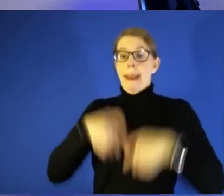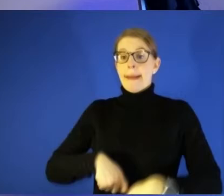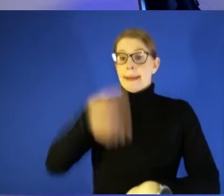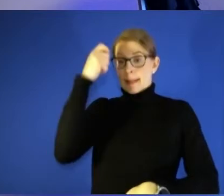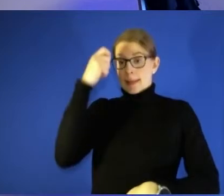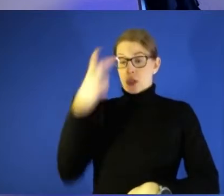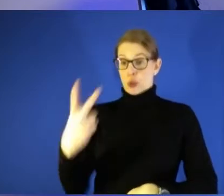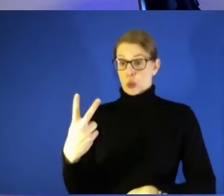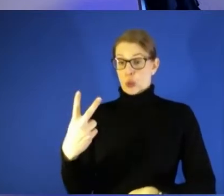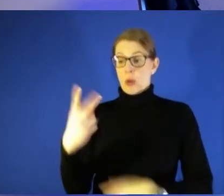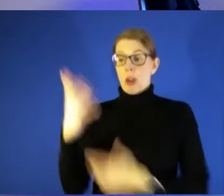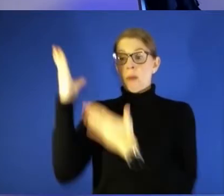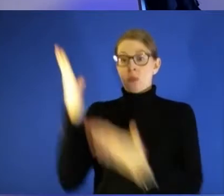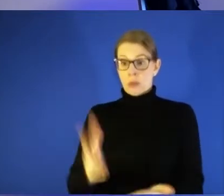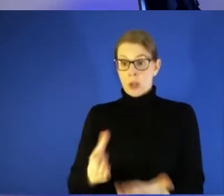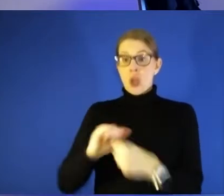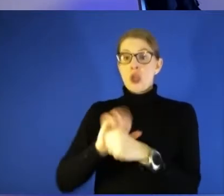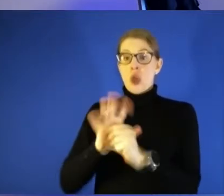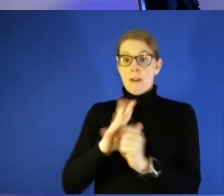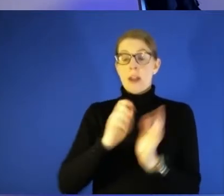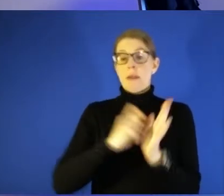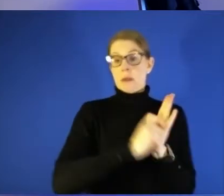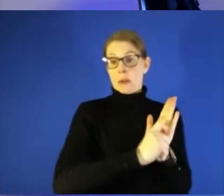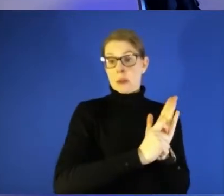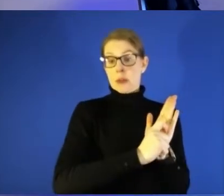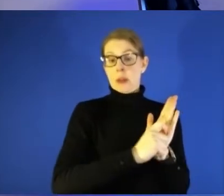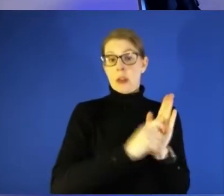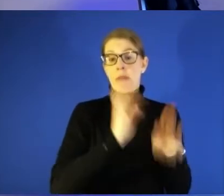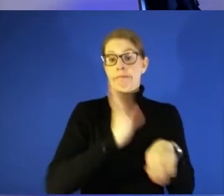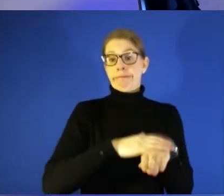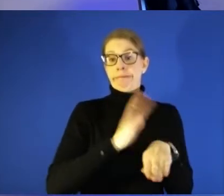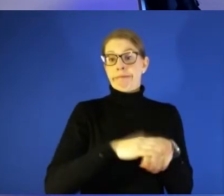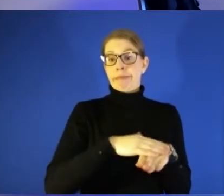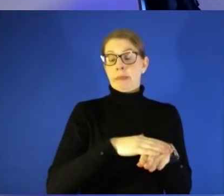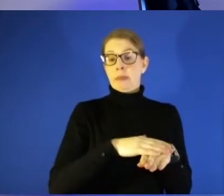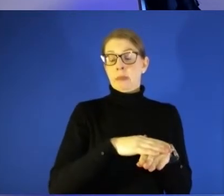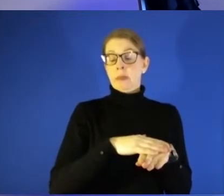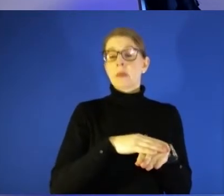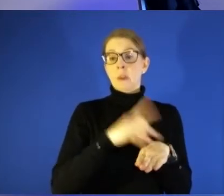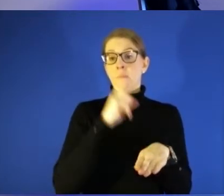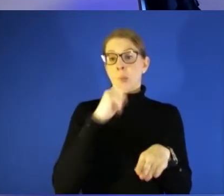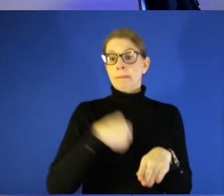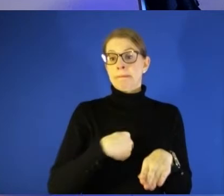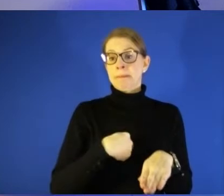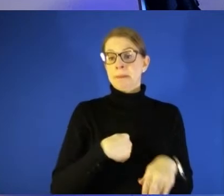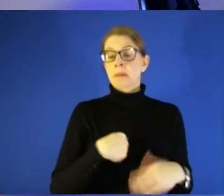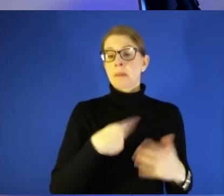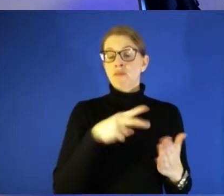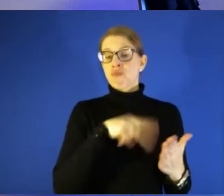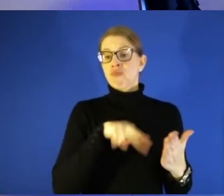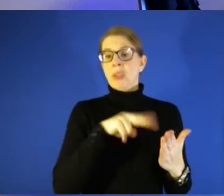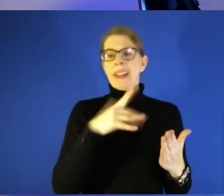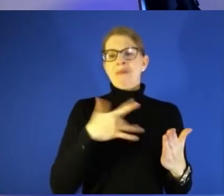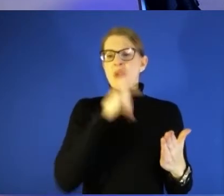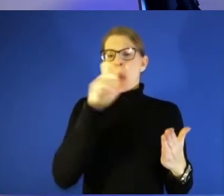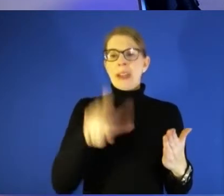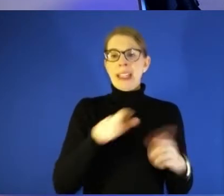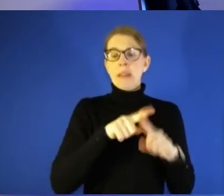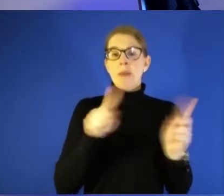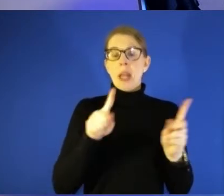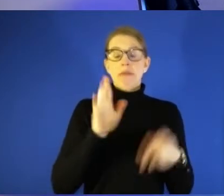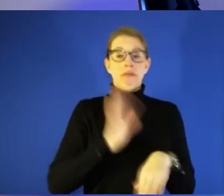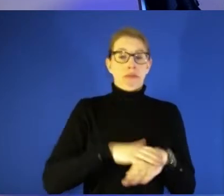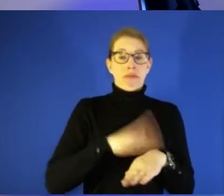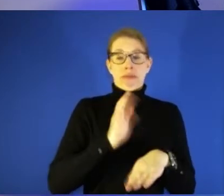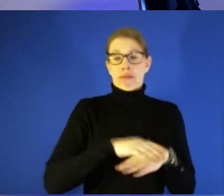would, and that the reason they write COVID on the bag is just as an extra layer of precaution. She said that we don't normally need it, but just in an abundance of caution, we do that so